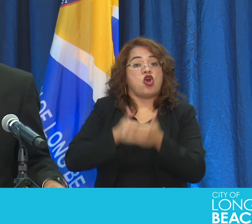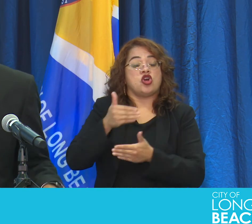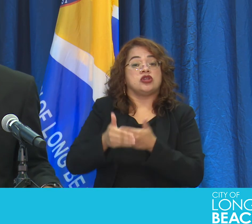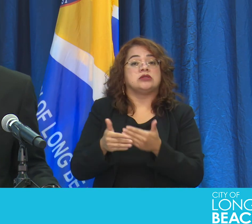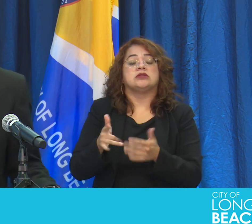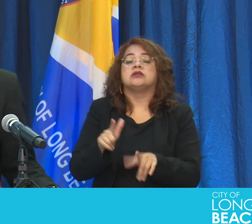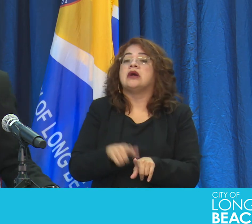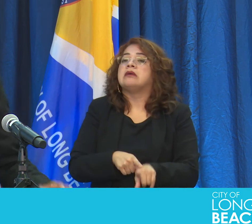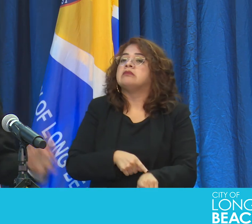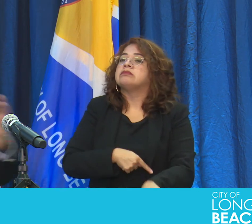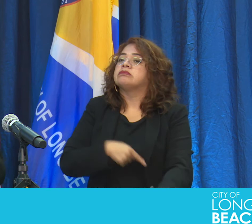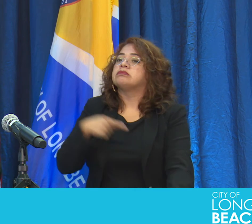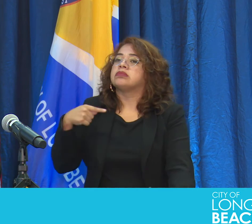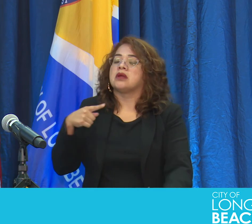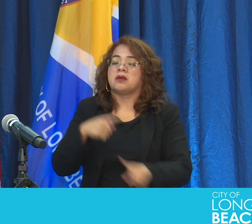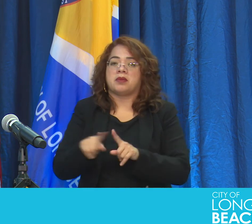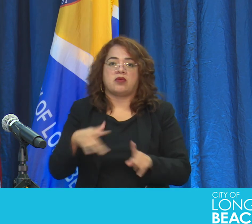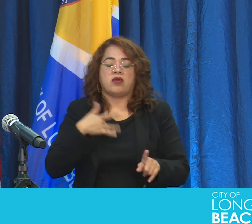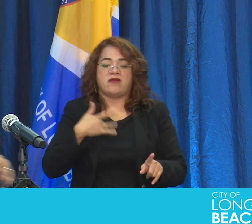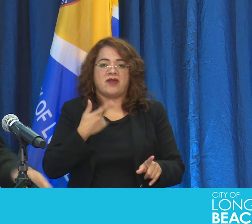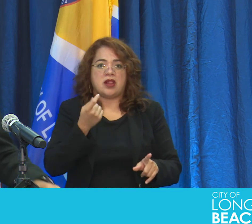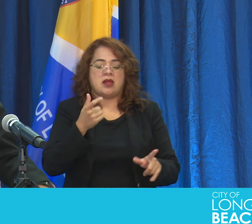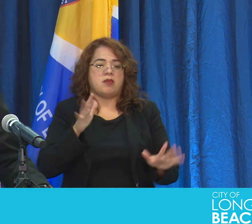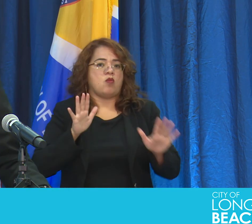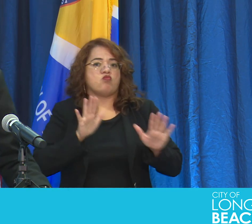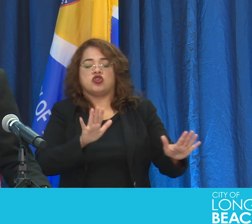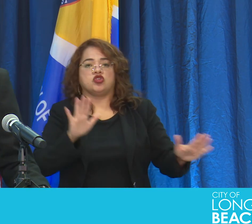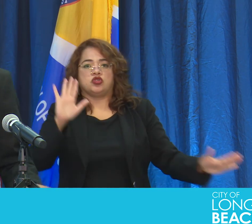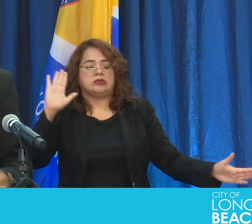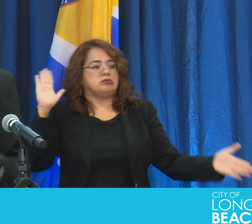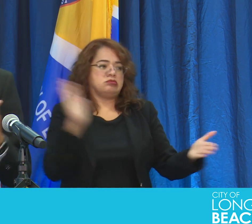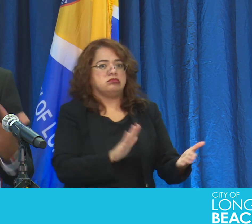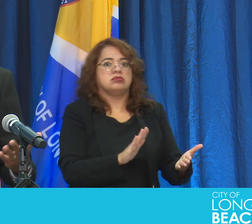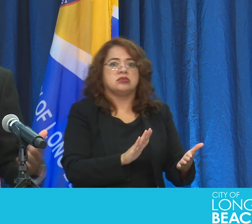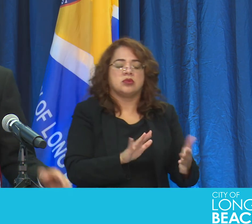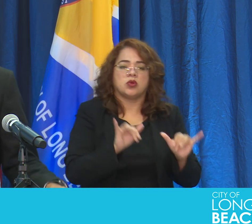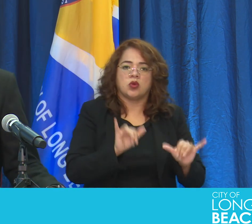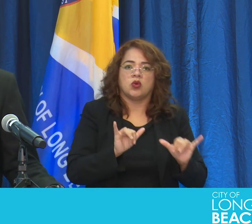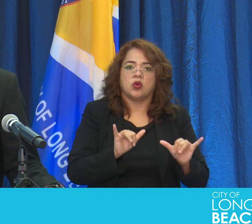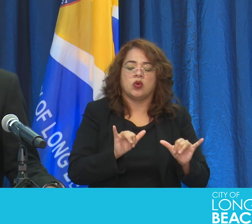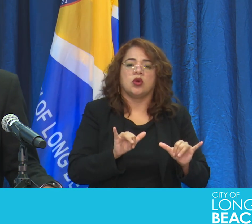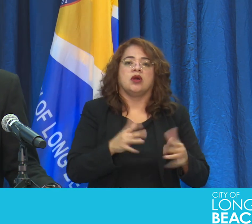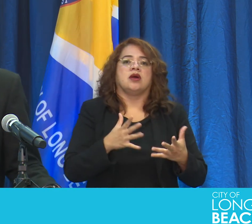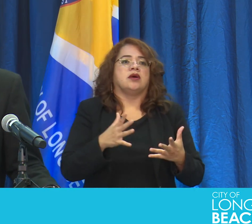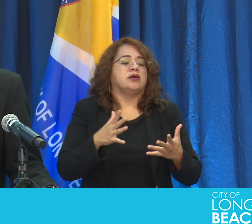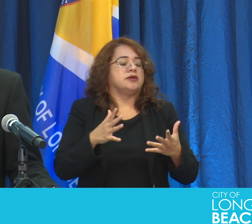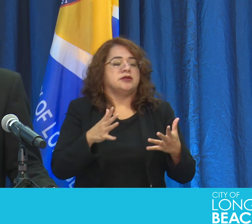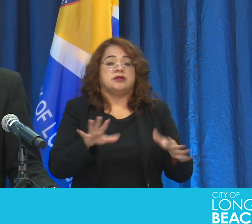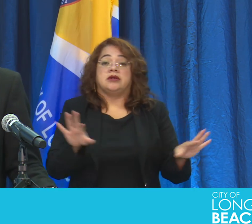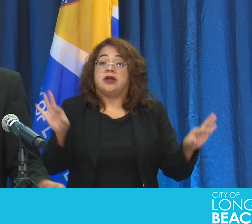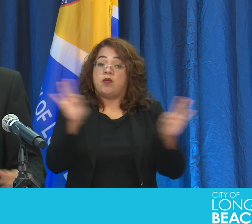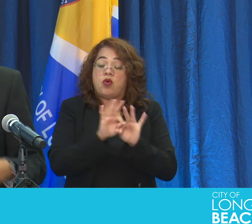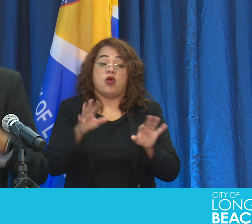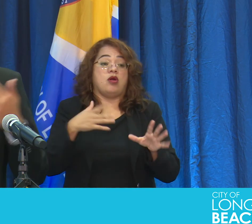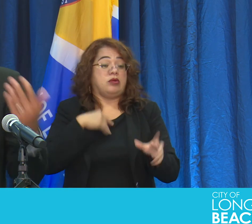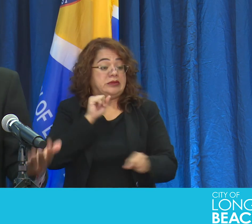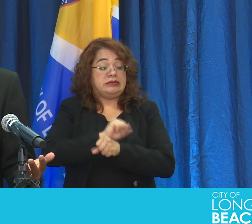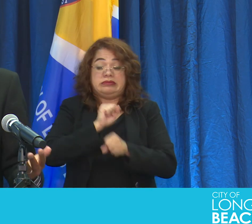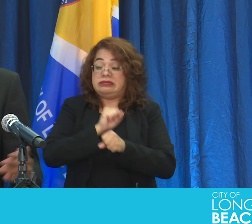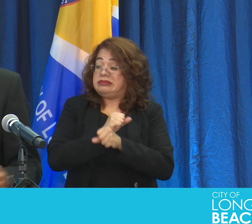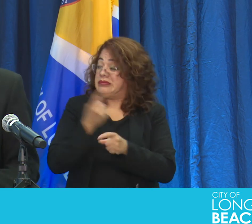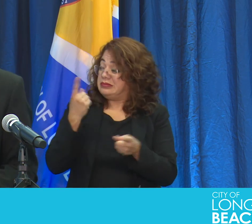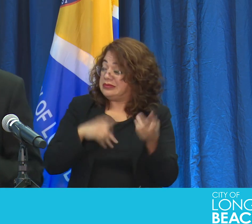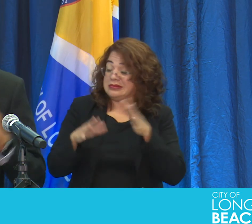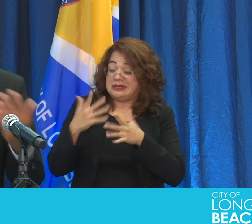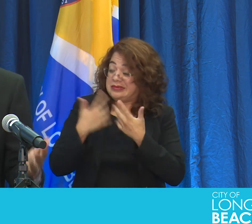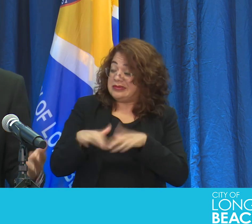of shortened because of the COVID crisis. But now the work of the City Council begins, and over the next few